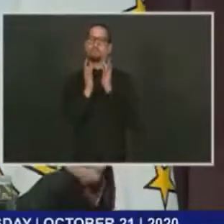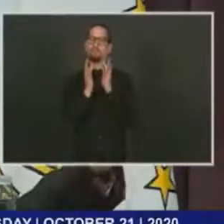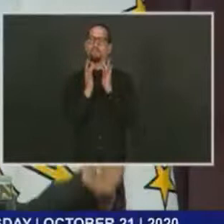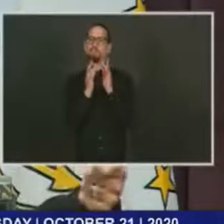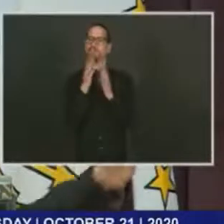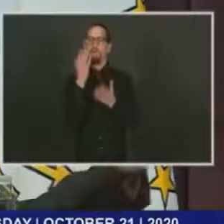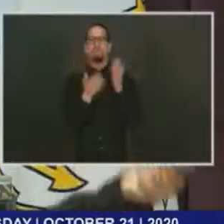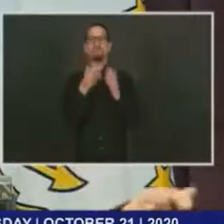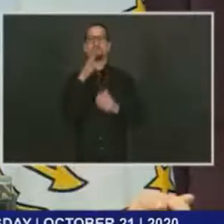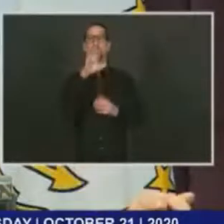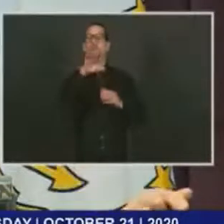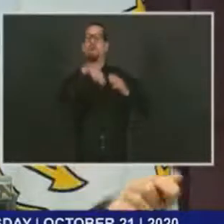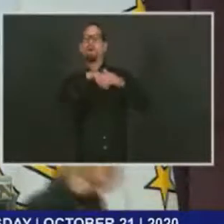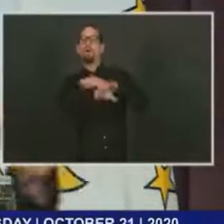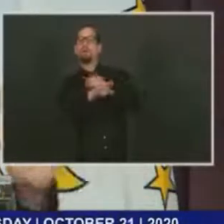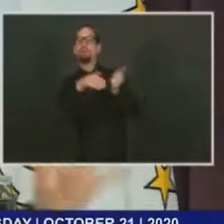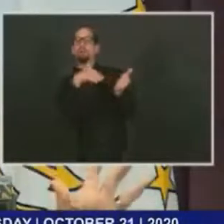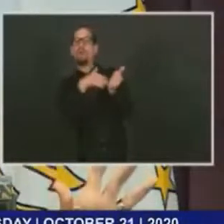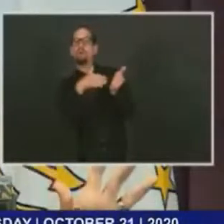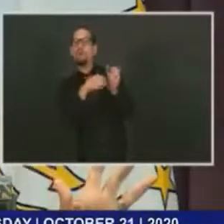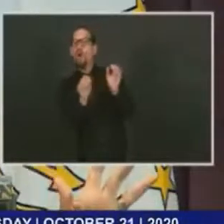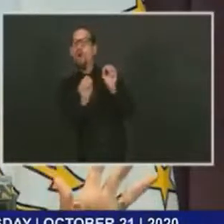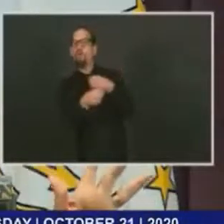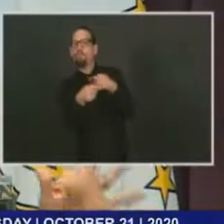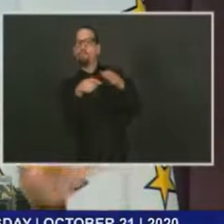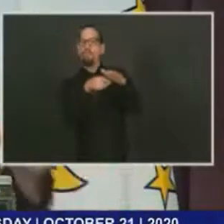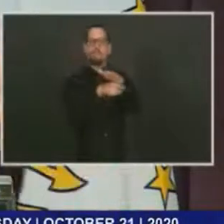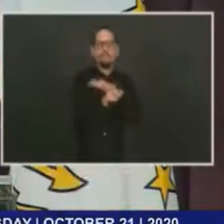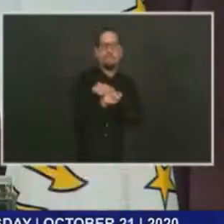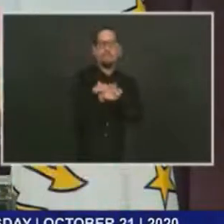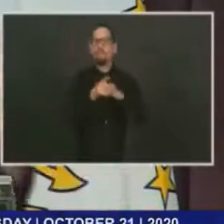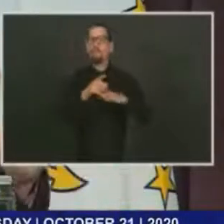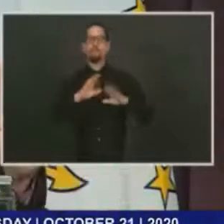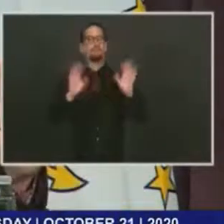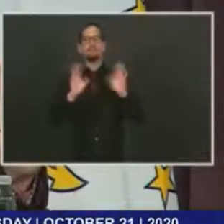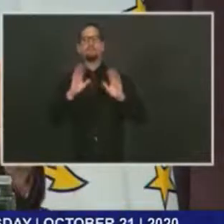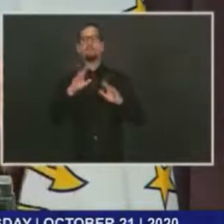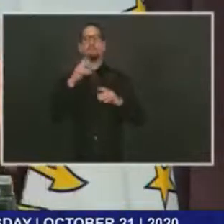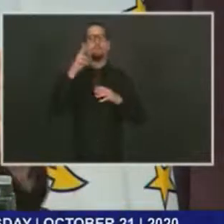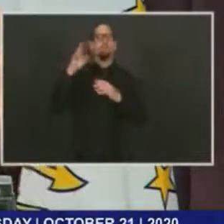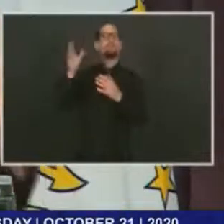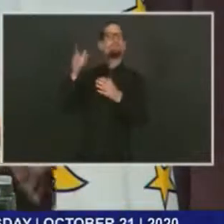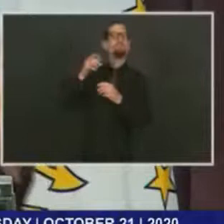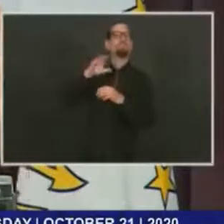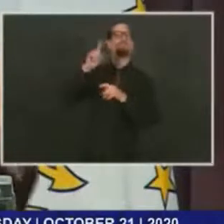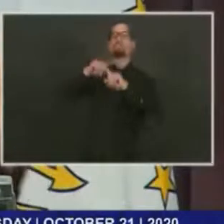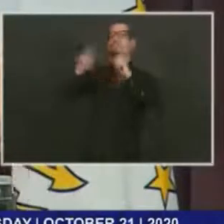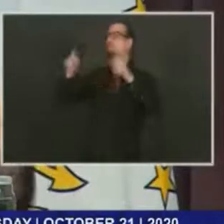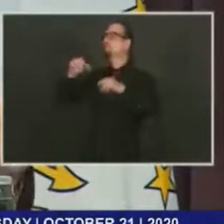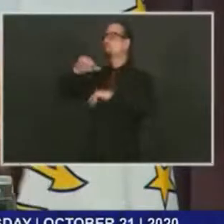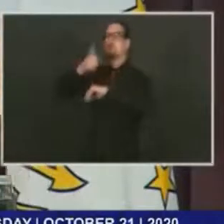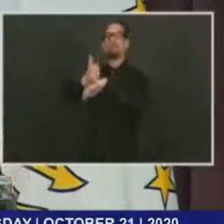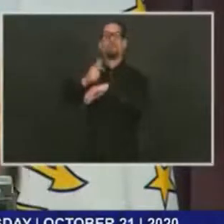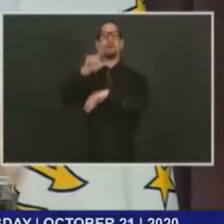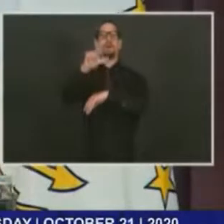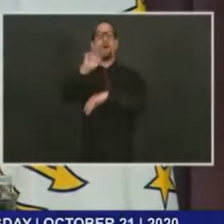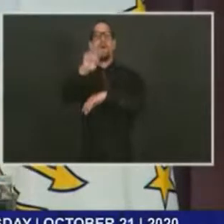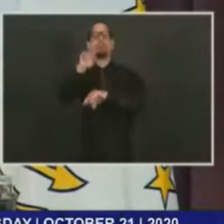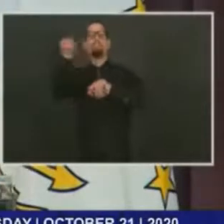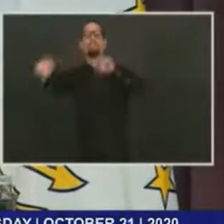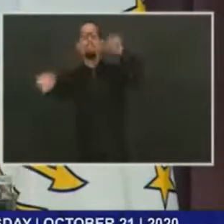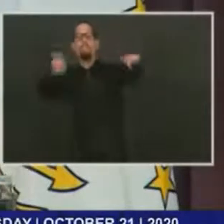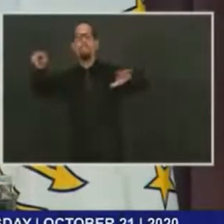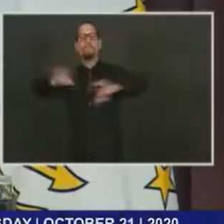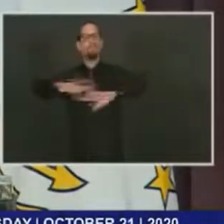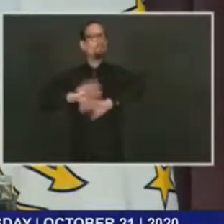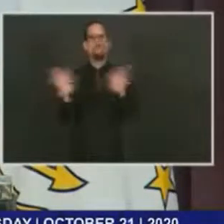of the independent labs websites. I know it's confusing, but the state-run portal.ri.gov, you ought to